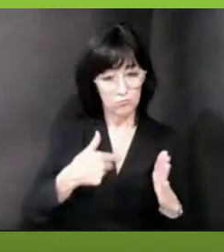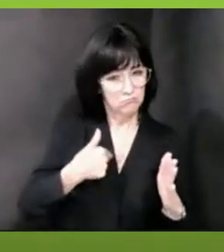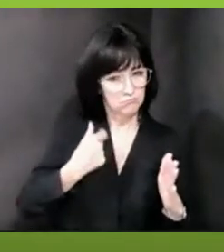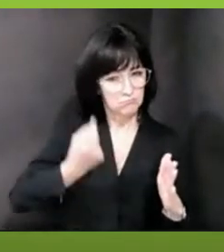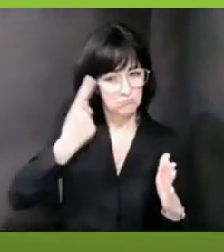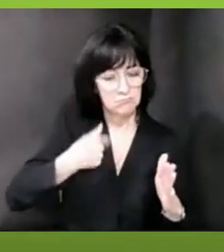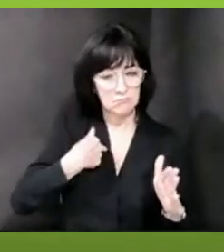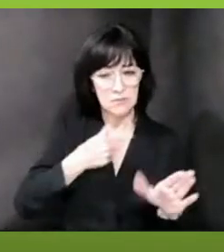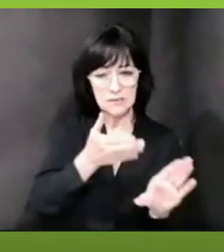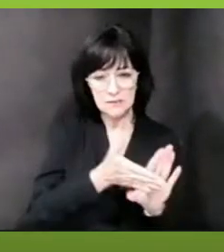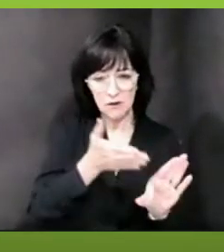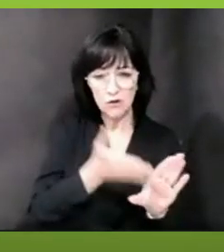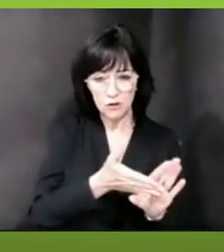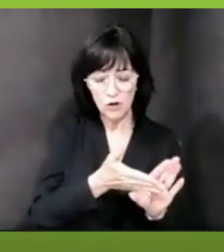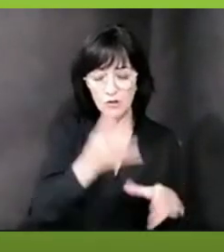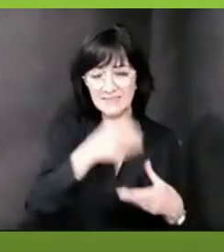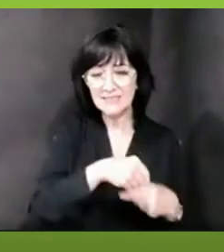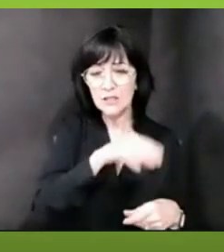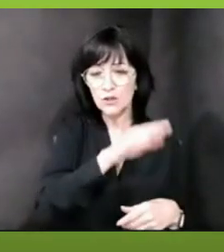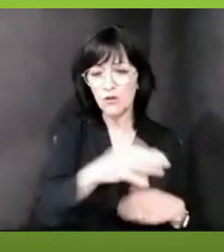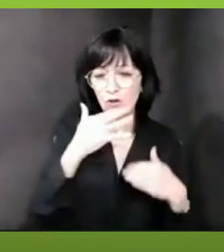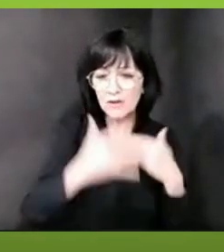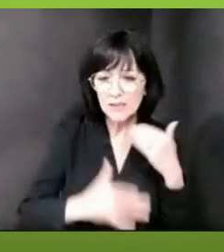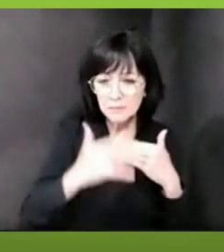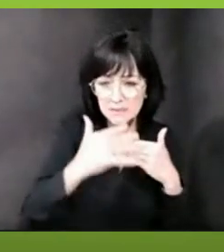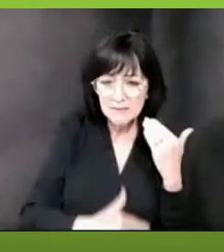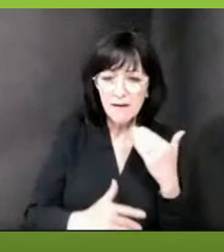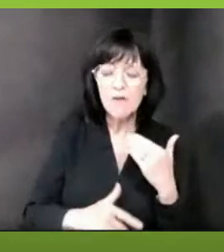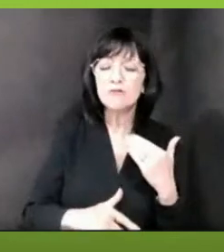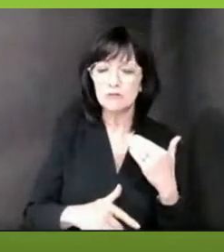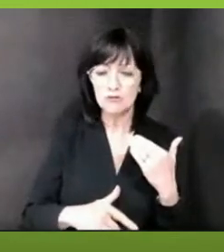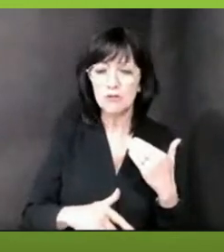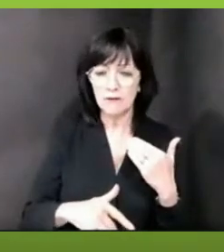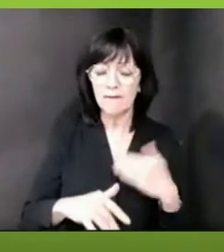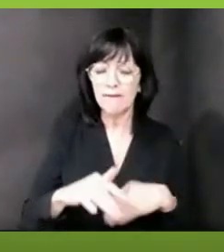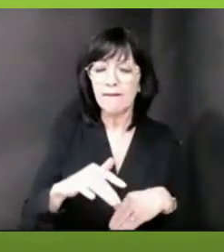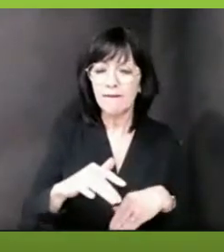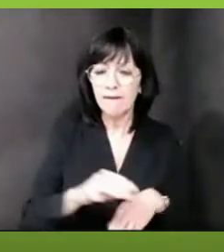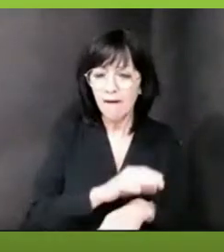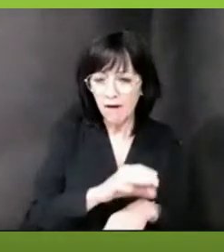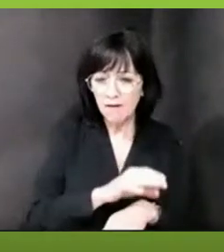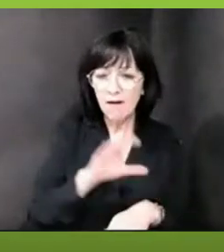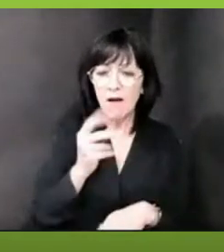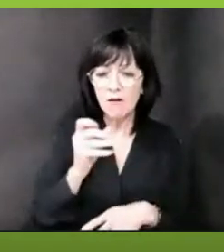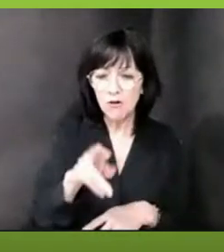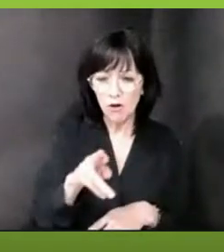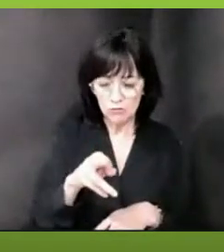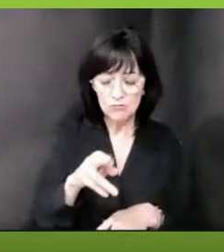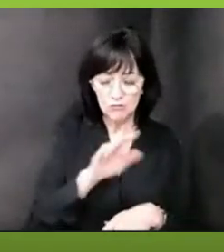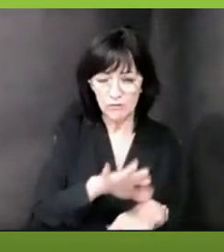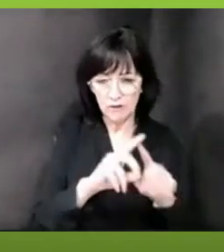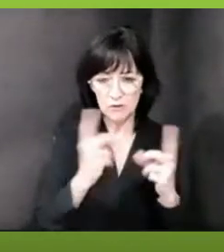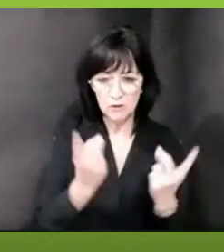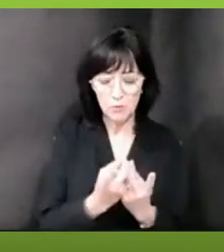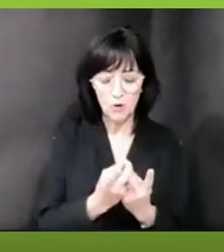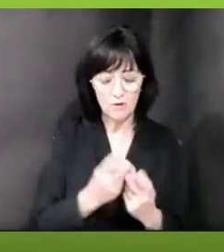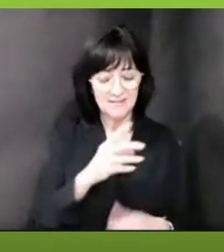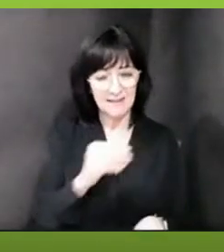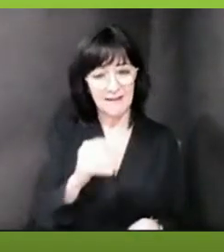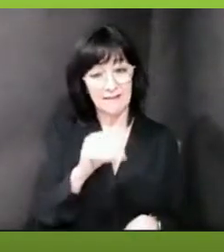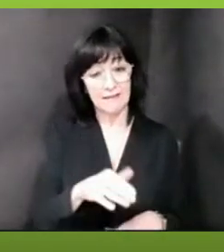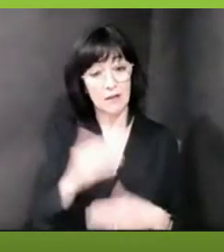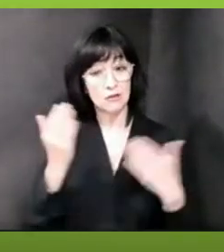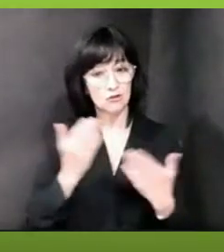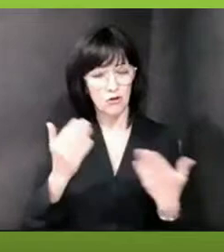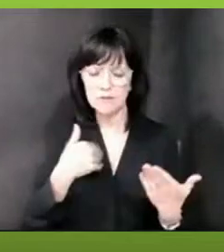their hematology oncology unit, but I'm also the clinical lead for inpatient psychology services at the hospital and spend a